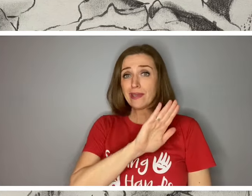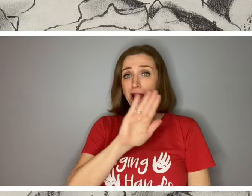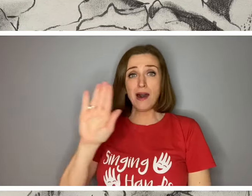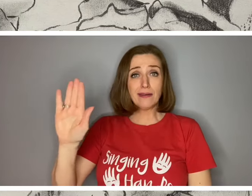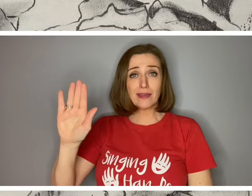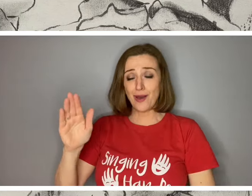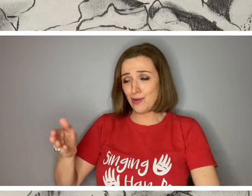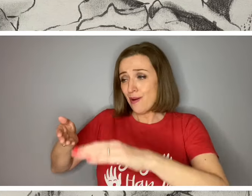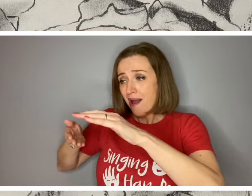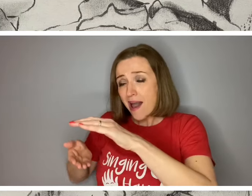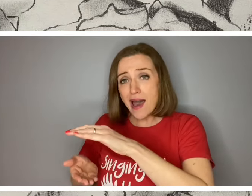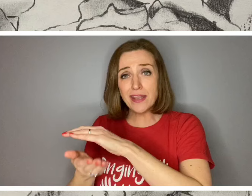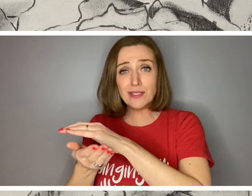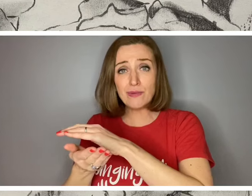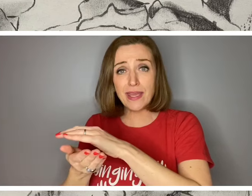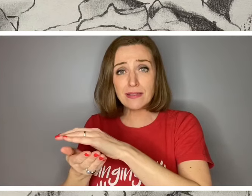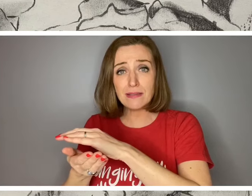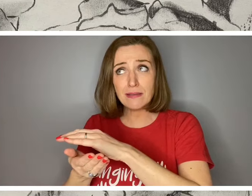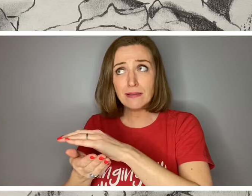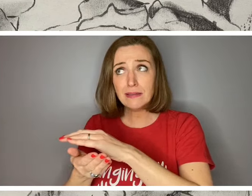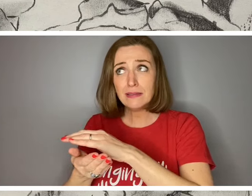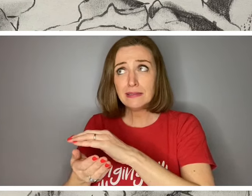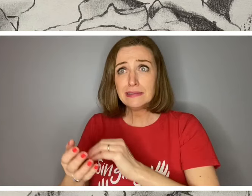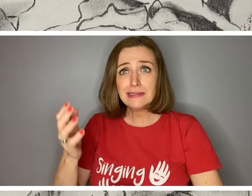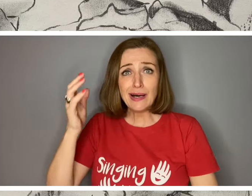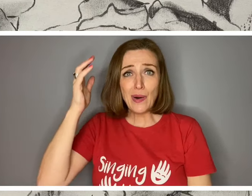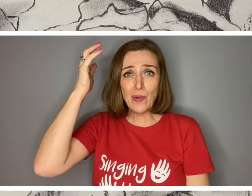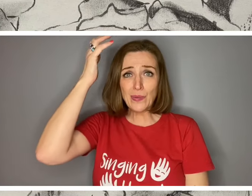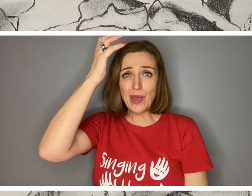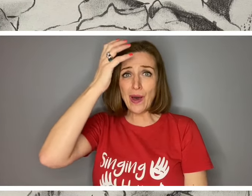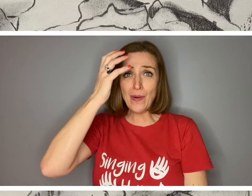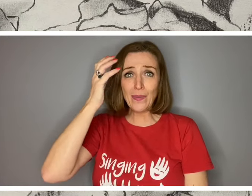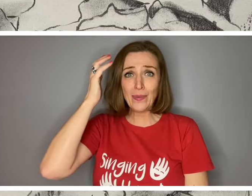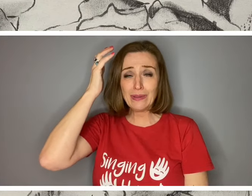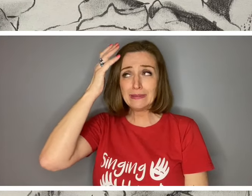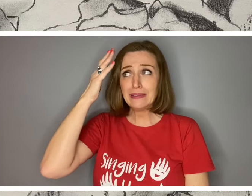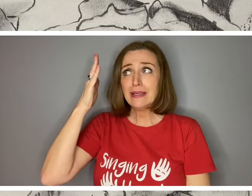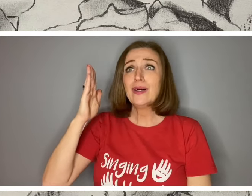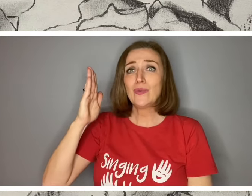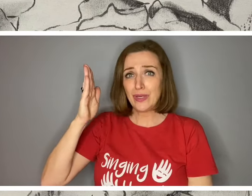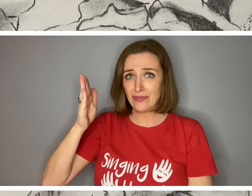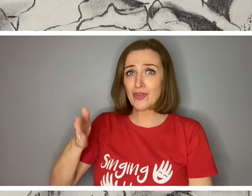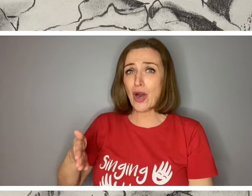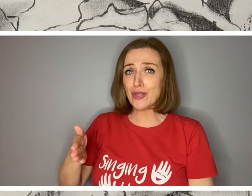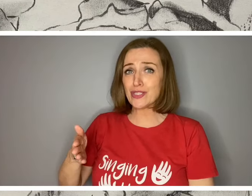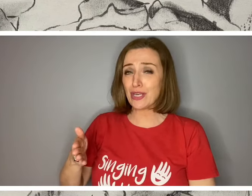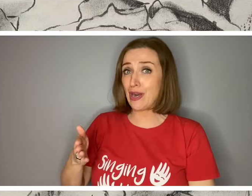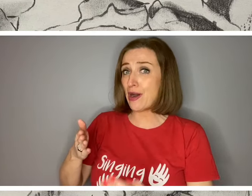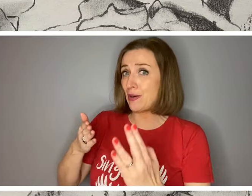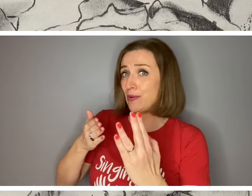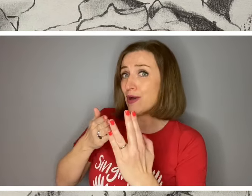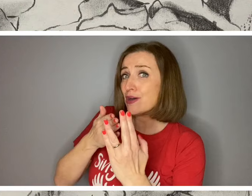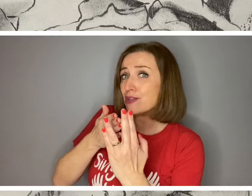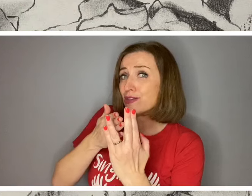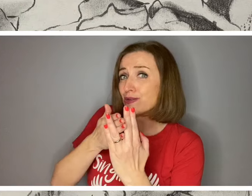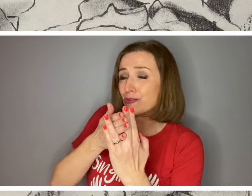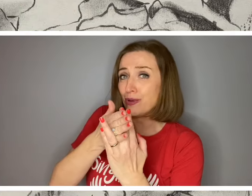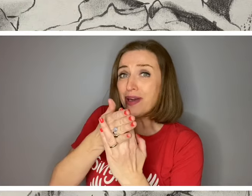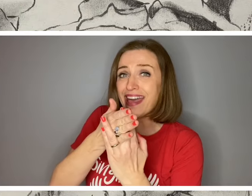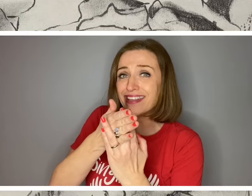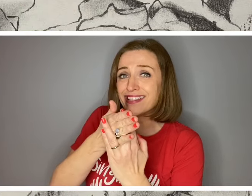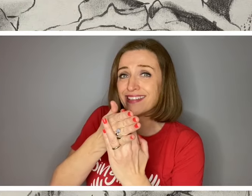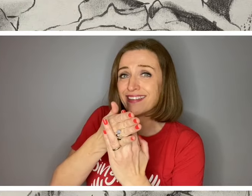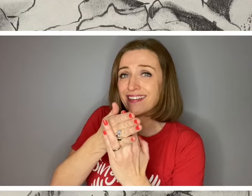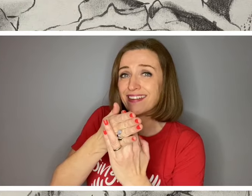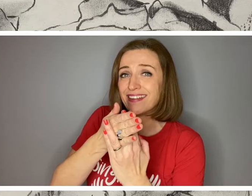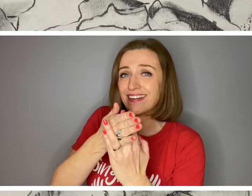We can't go under it. Oh no, we've got to go through